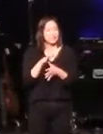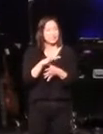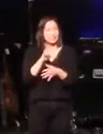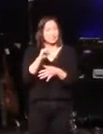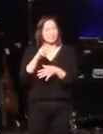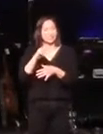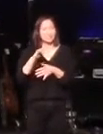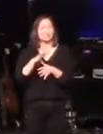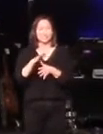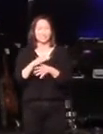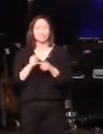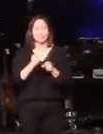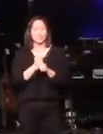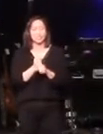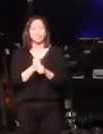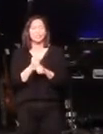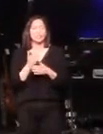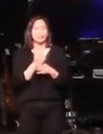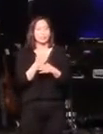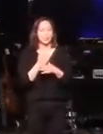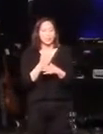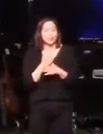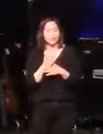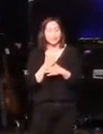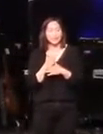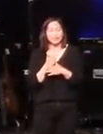They weren't able to put any money aside for school.